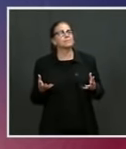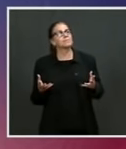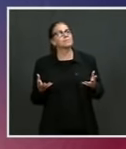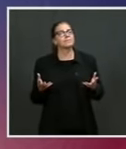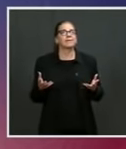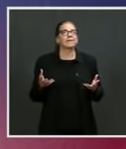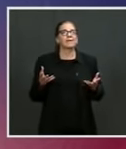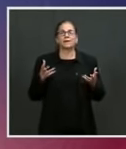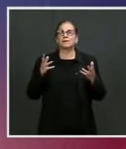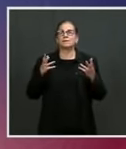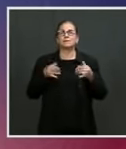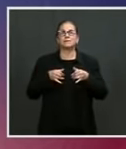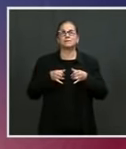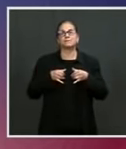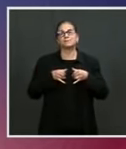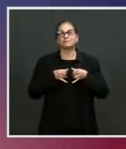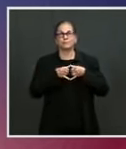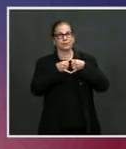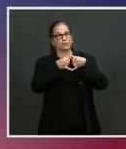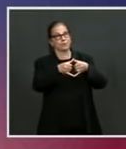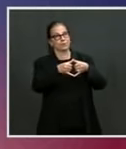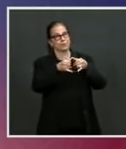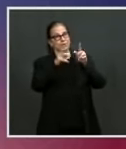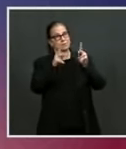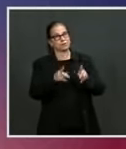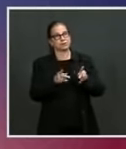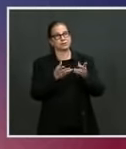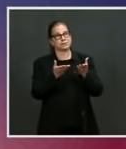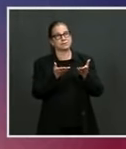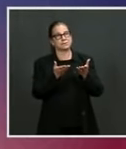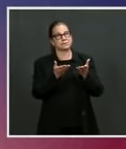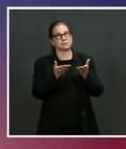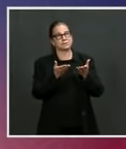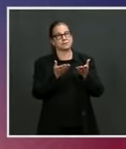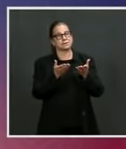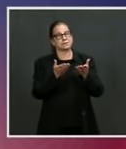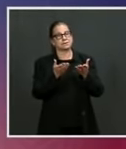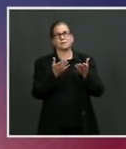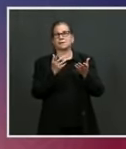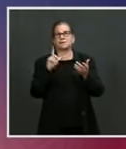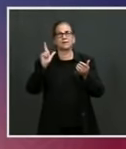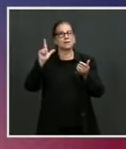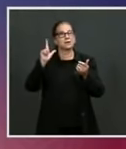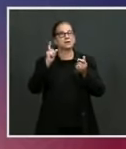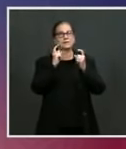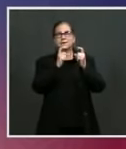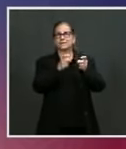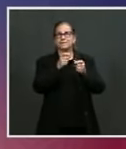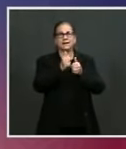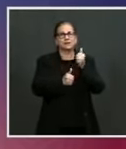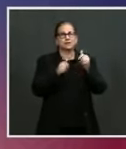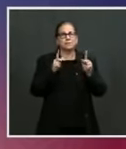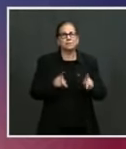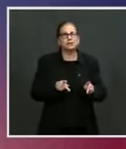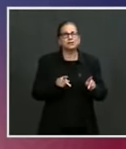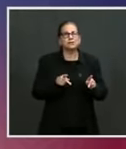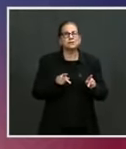liberty, that gives everybody a chance of prosperity, whether that system can and